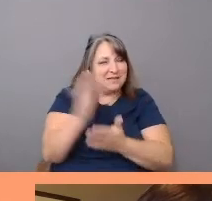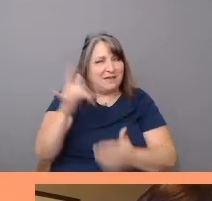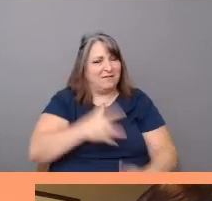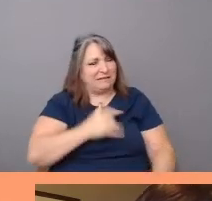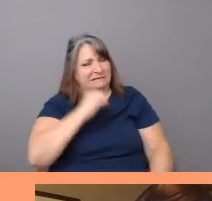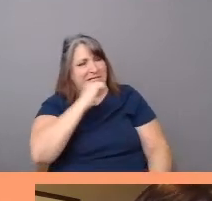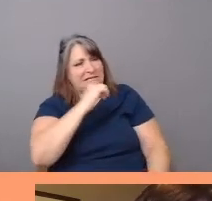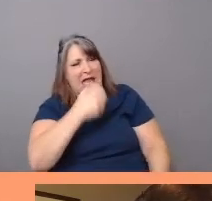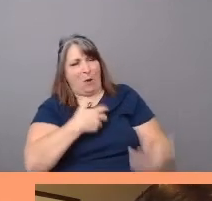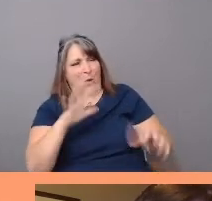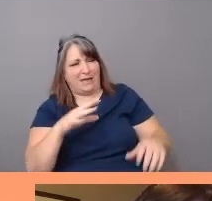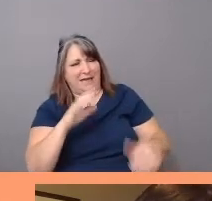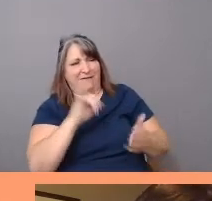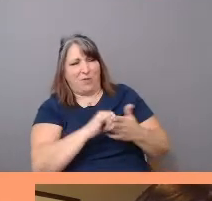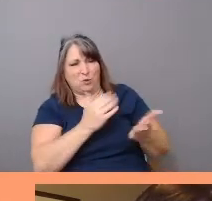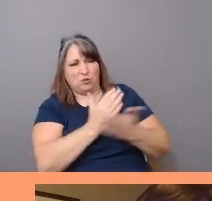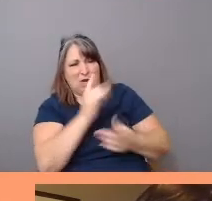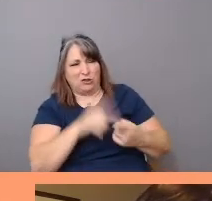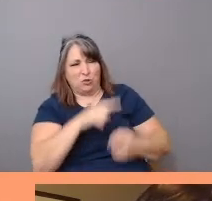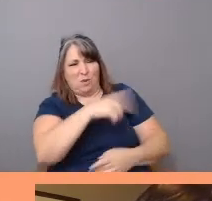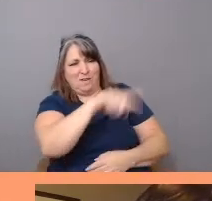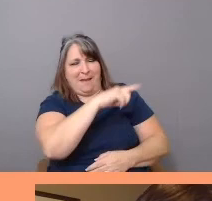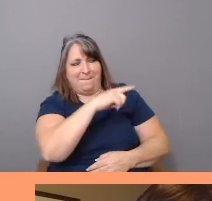giving up down the line.